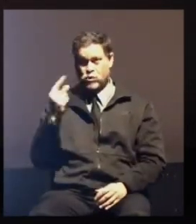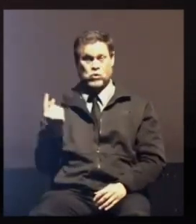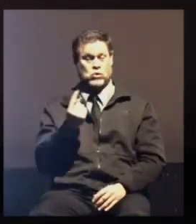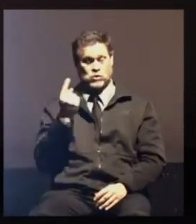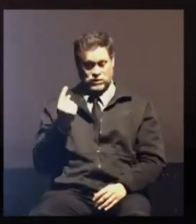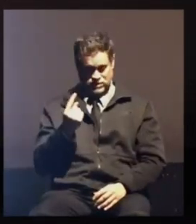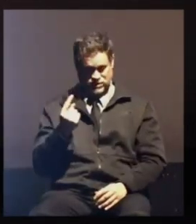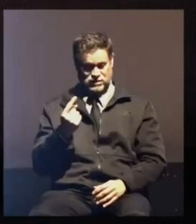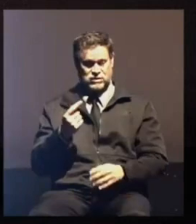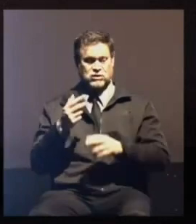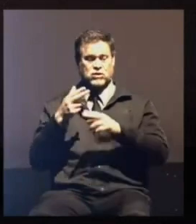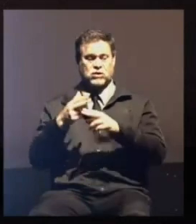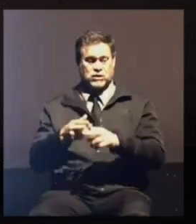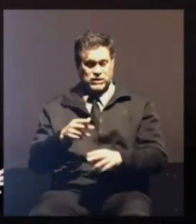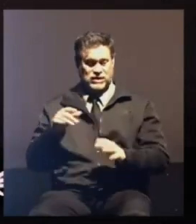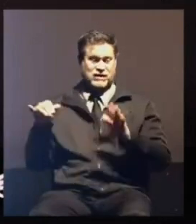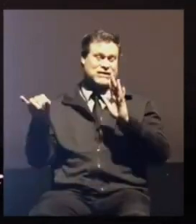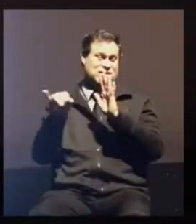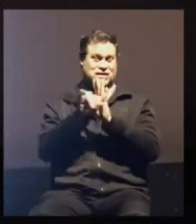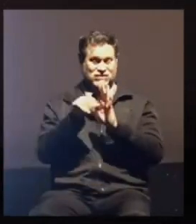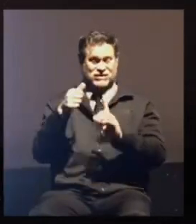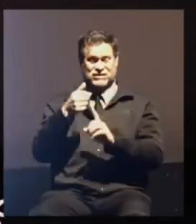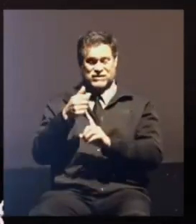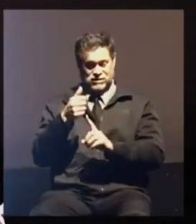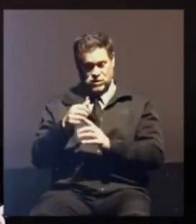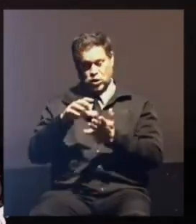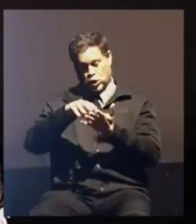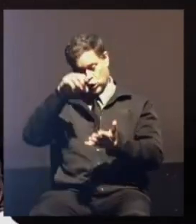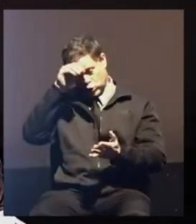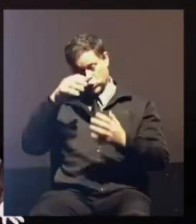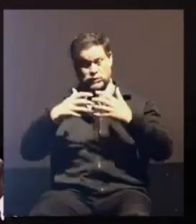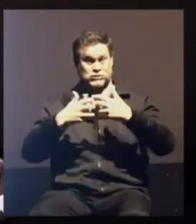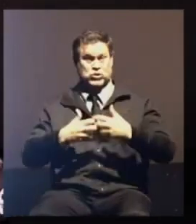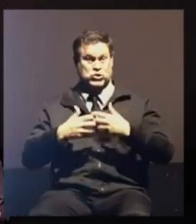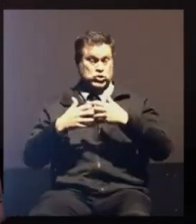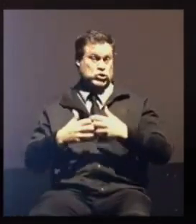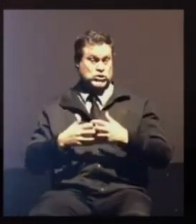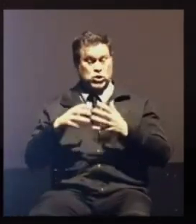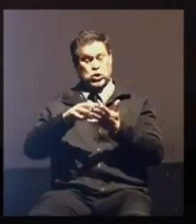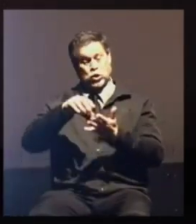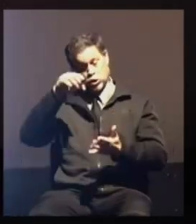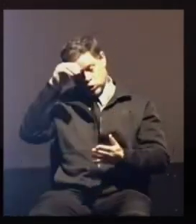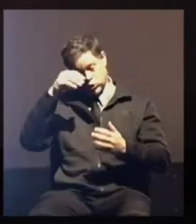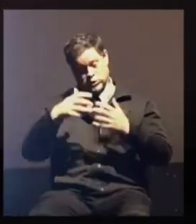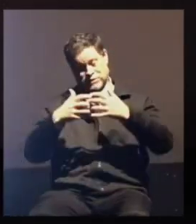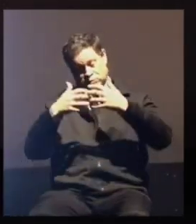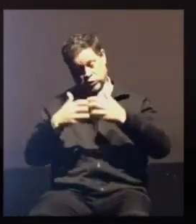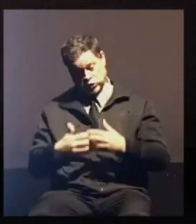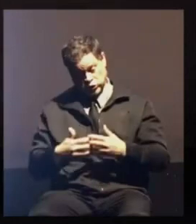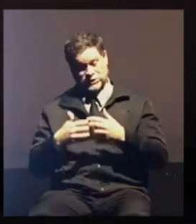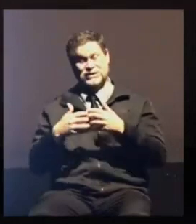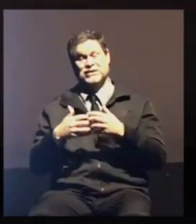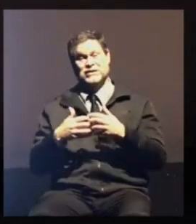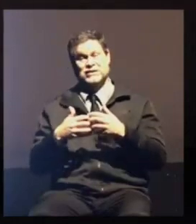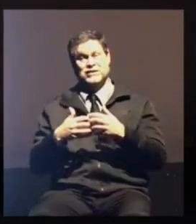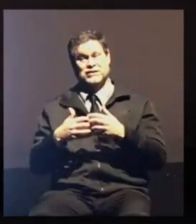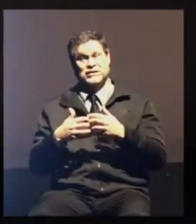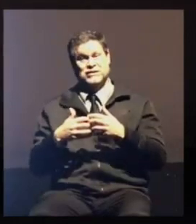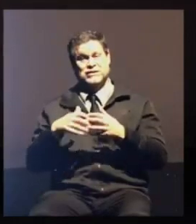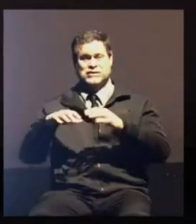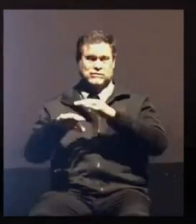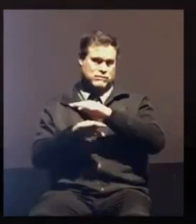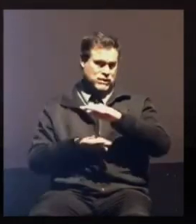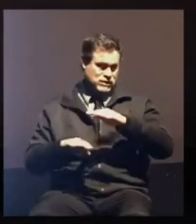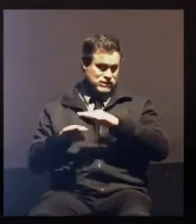it, though. It literally identifies itself as a learning machine. So the learning machine is